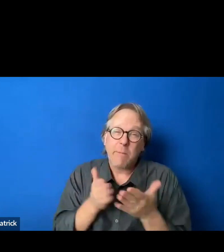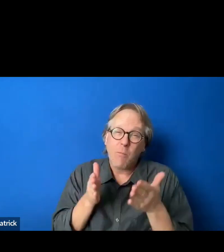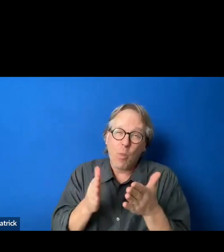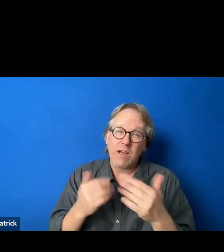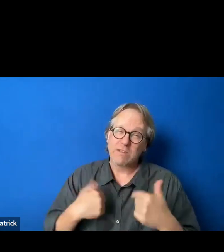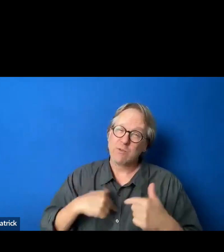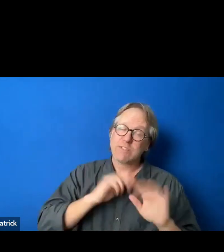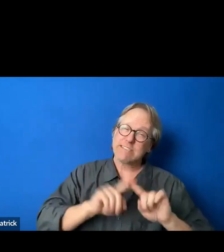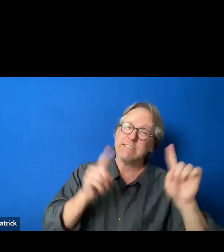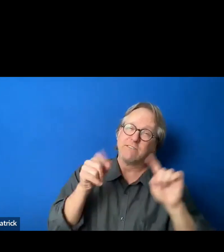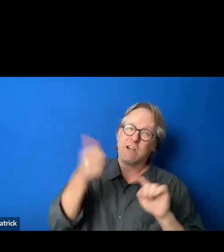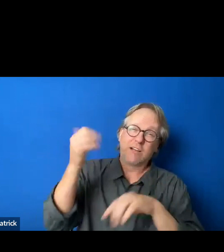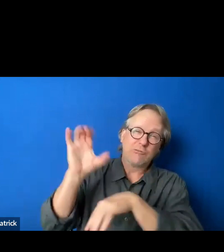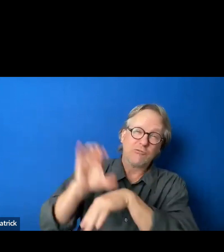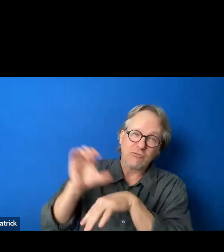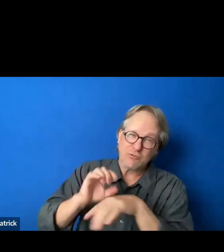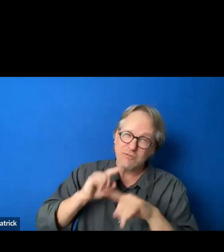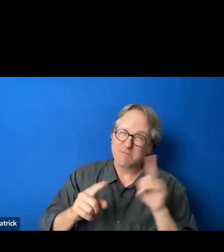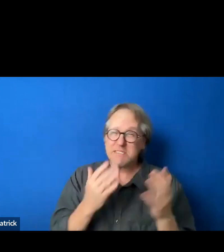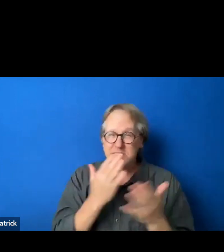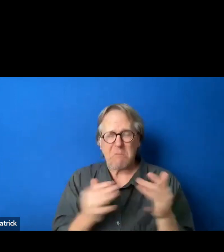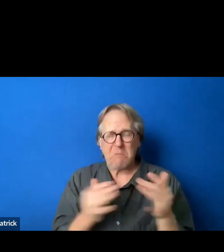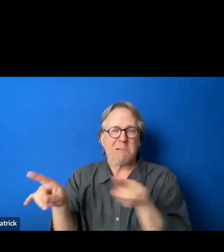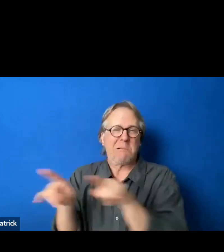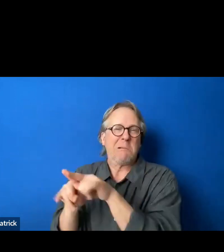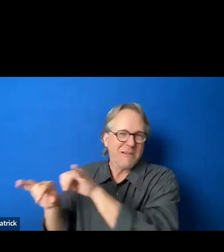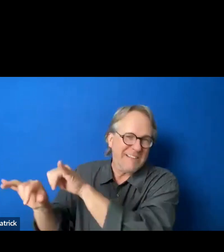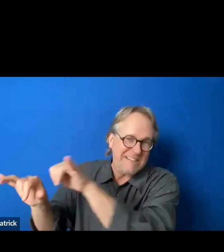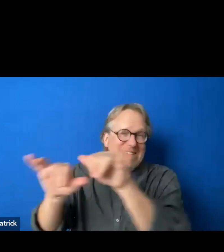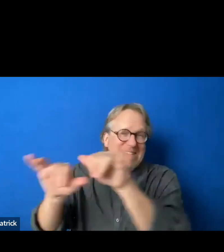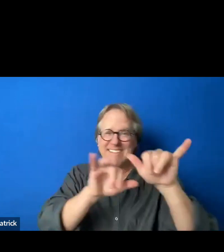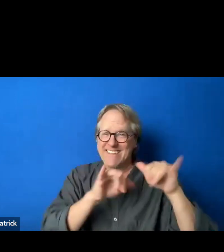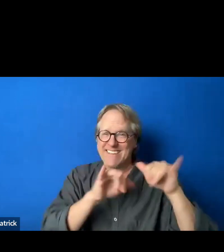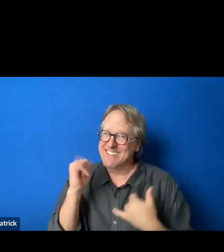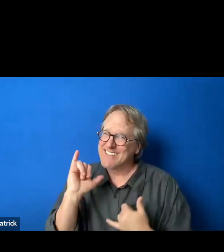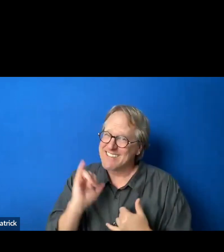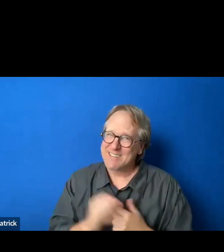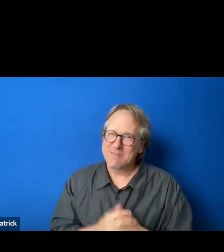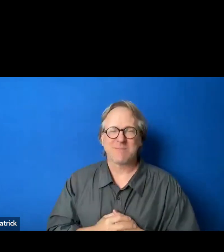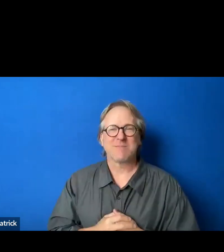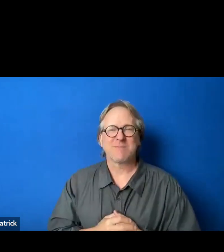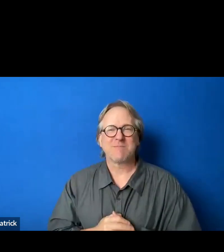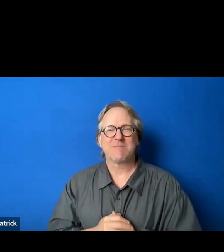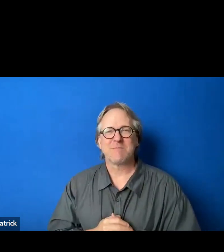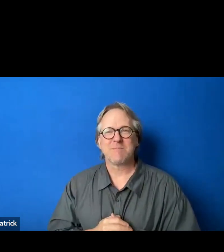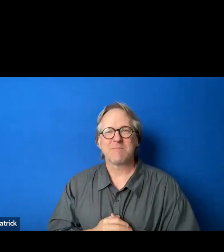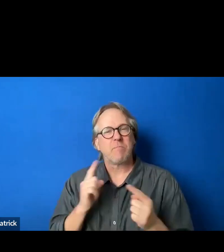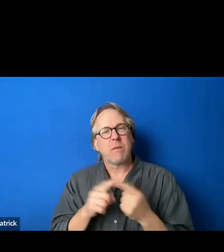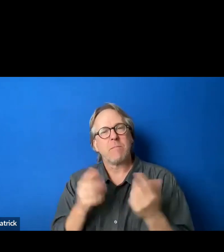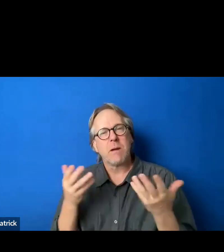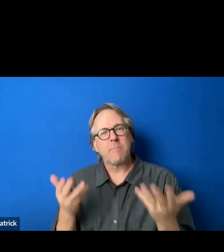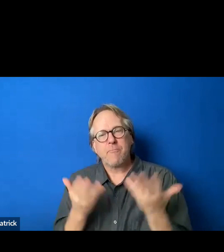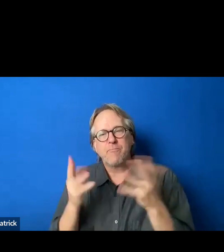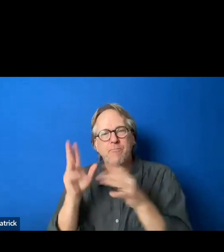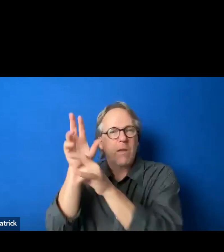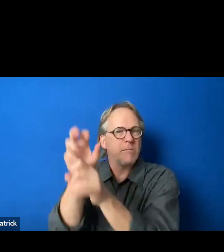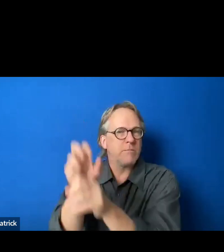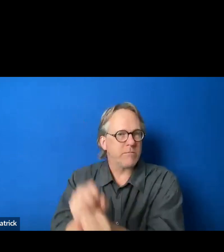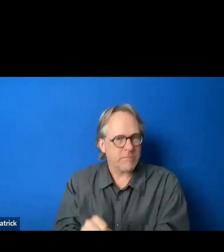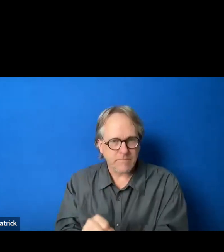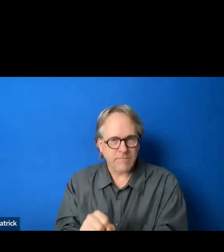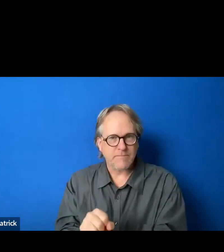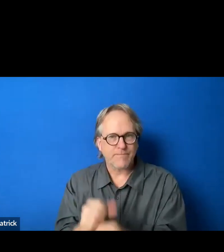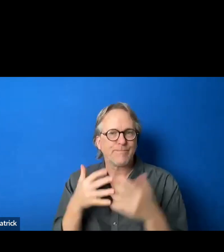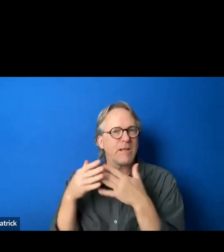but there are ways that we are. And the fact that we're acculturated in this society